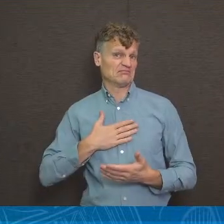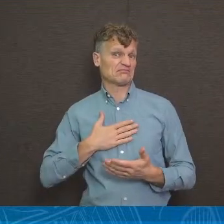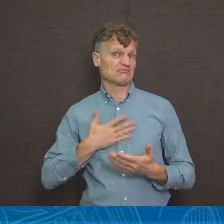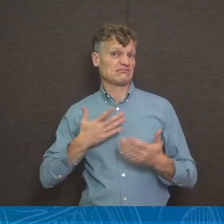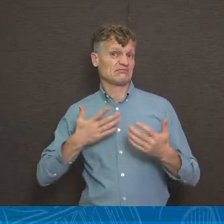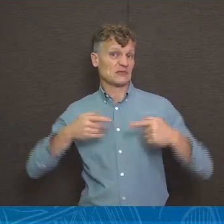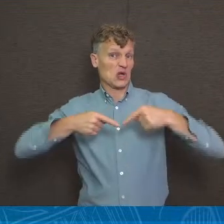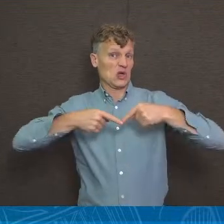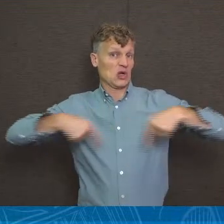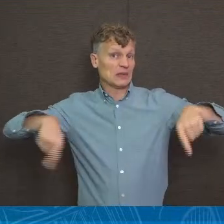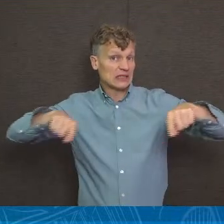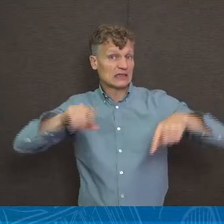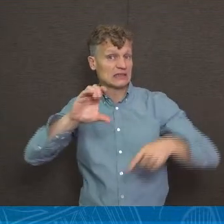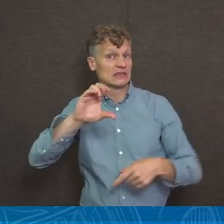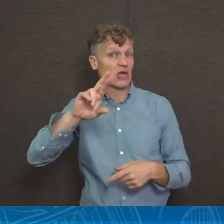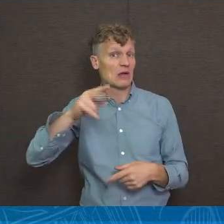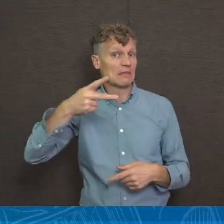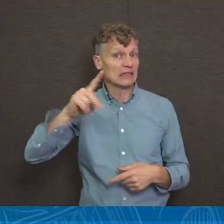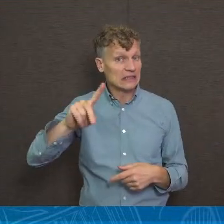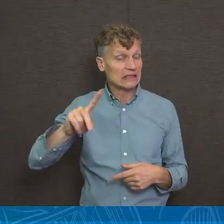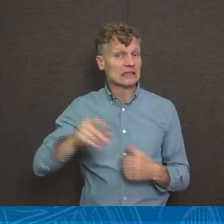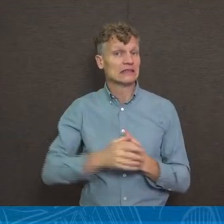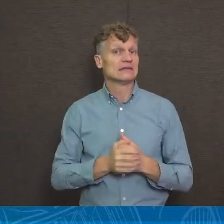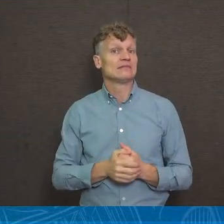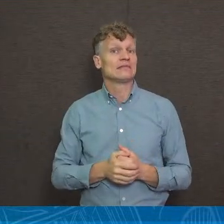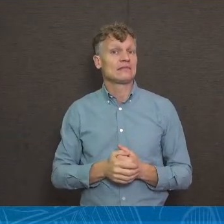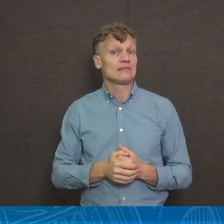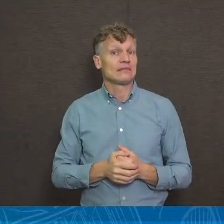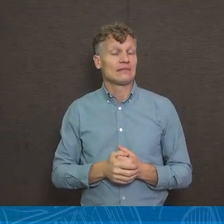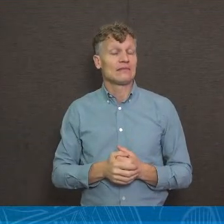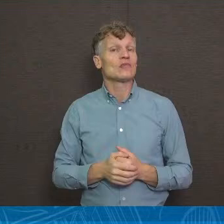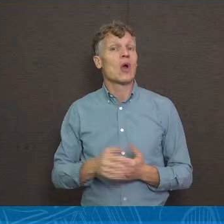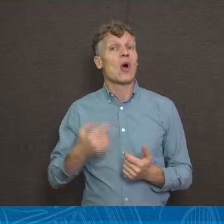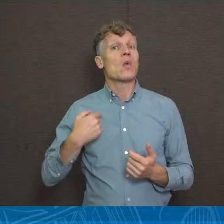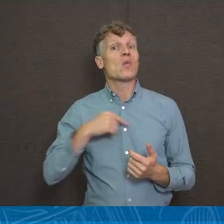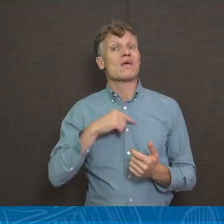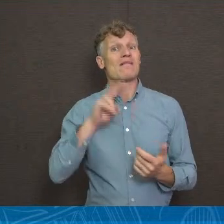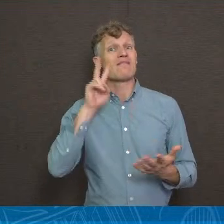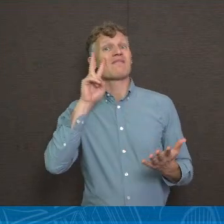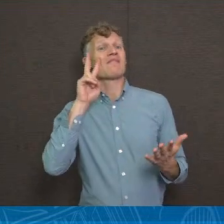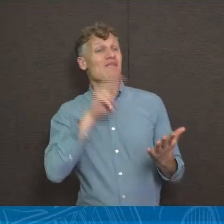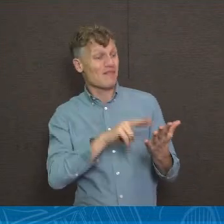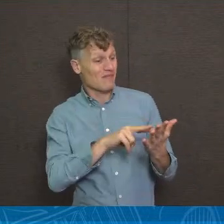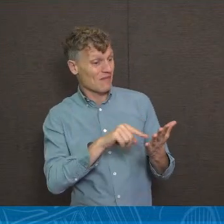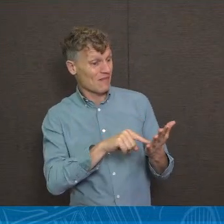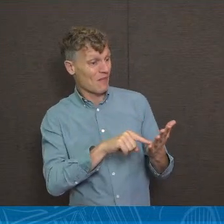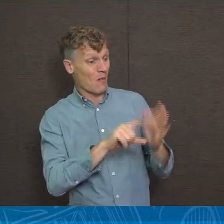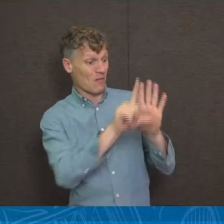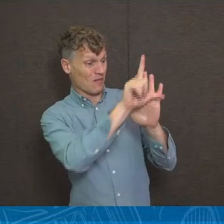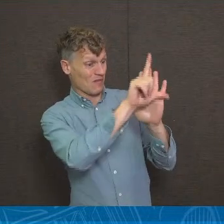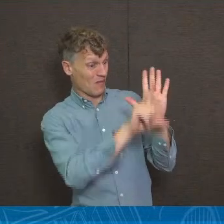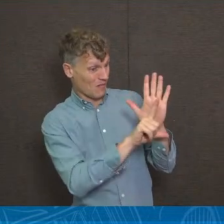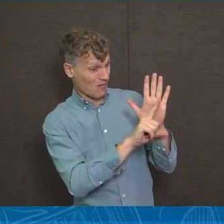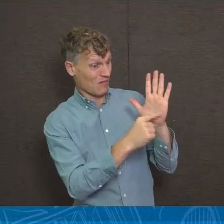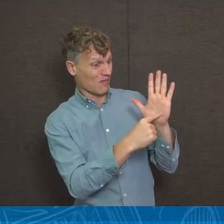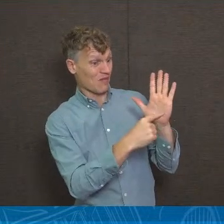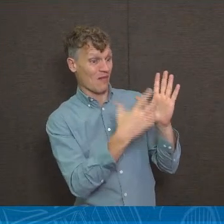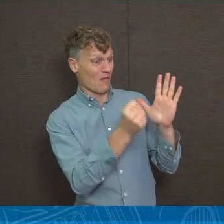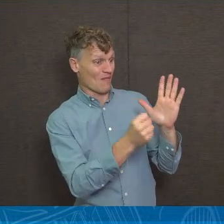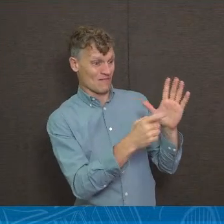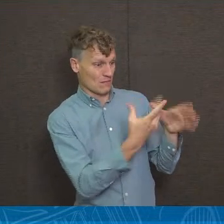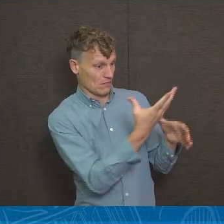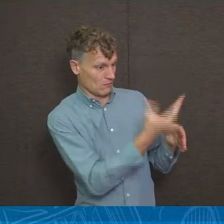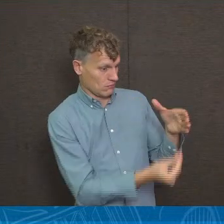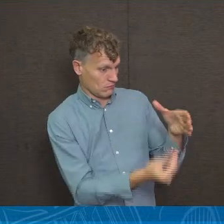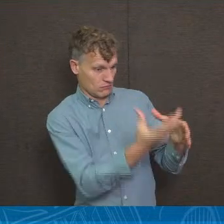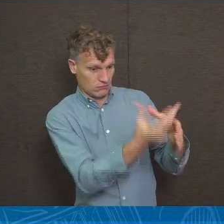do. Look at the fragmentation within that legal framework and deal with the way in which